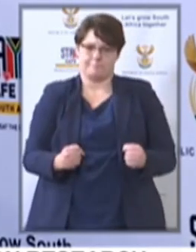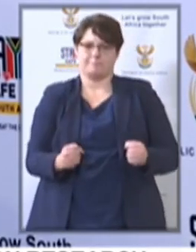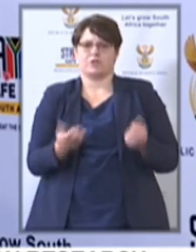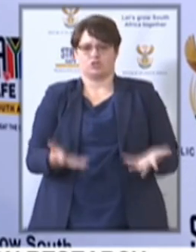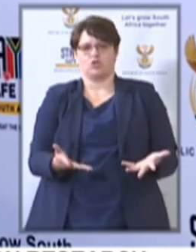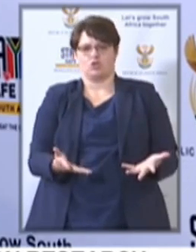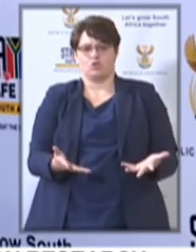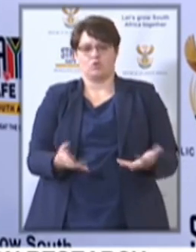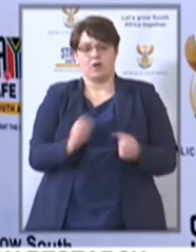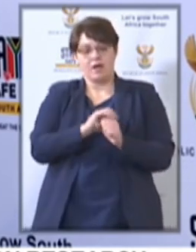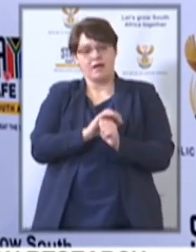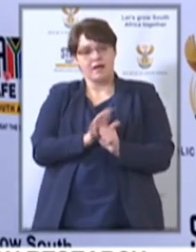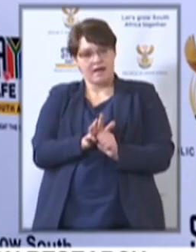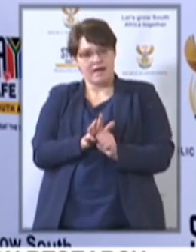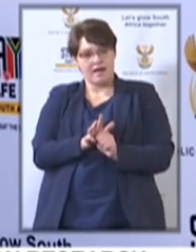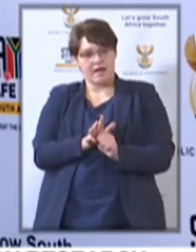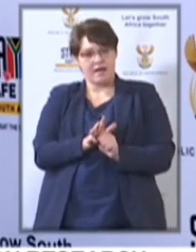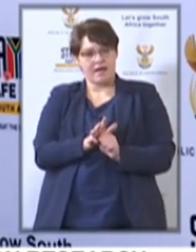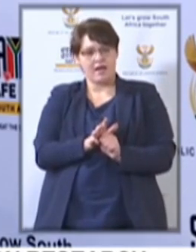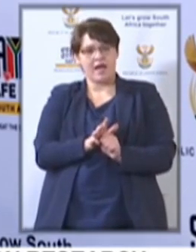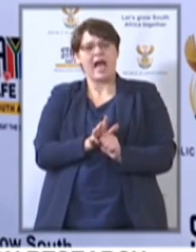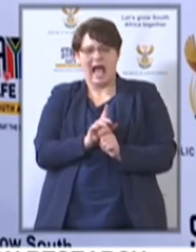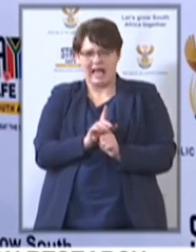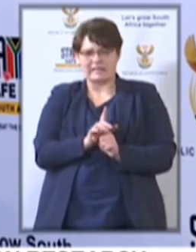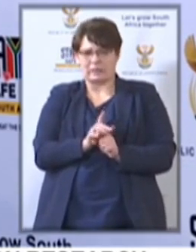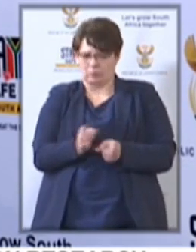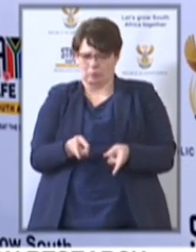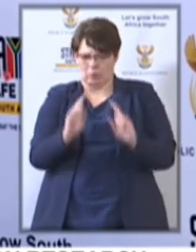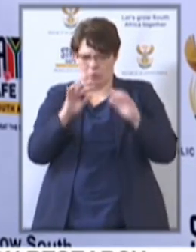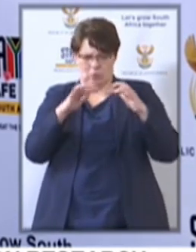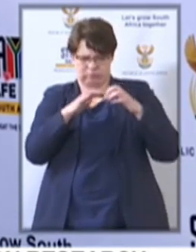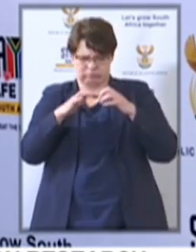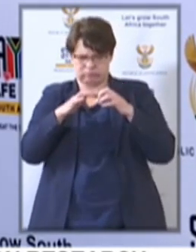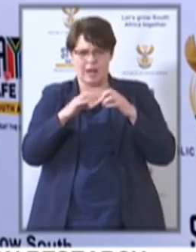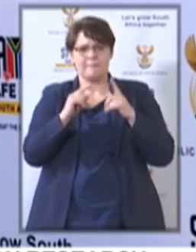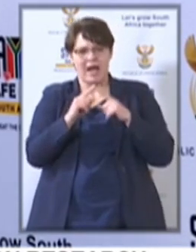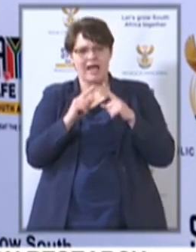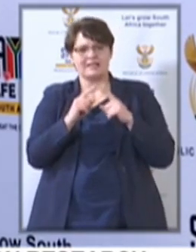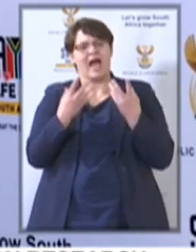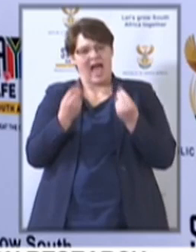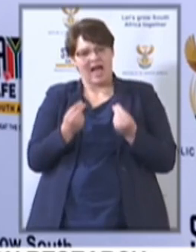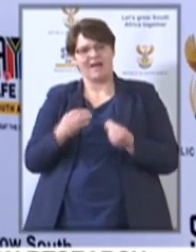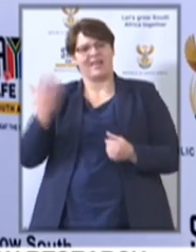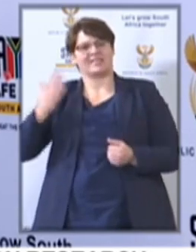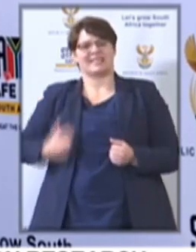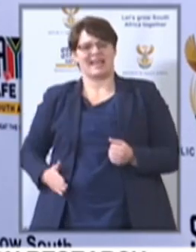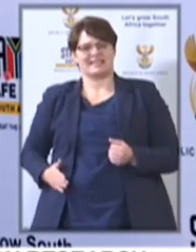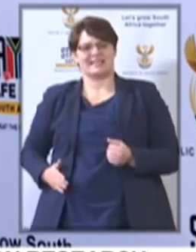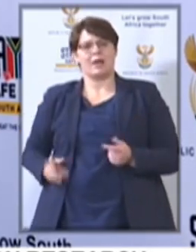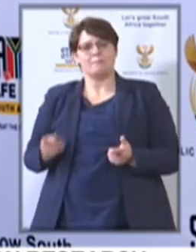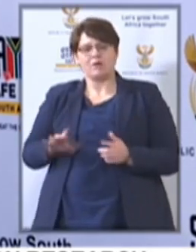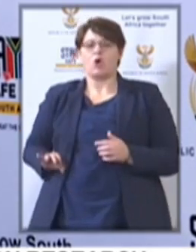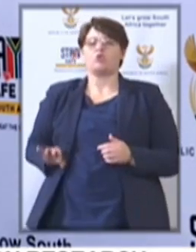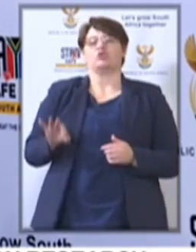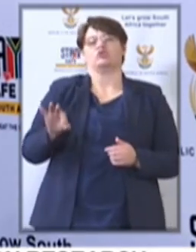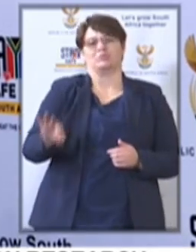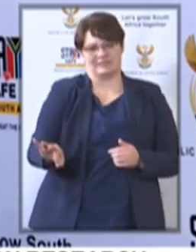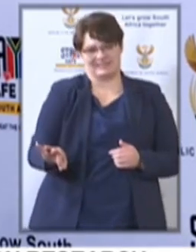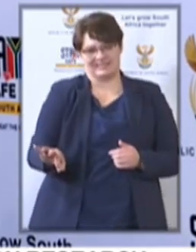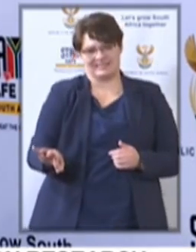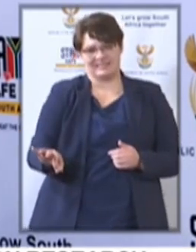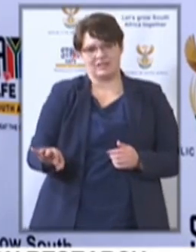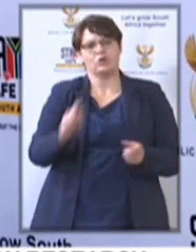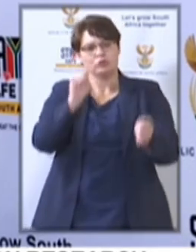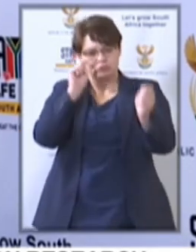COVID-19, much as it is a cloud, but its brighter side must also be to contribute